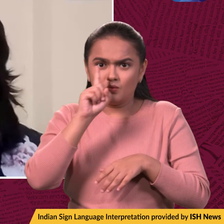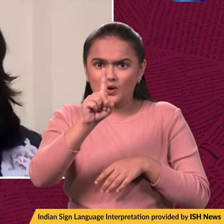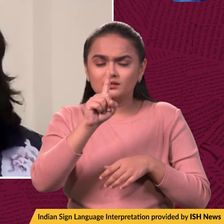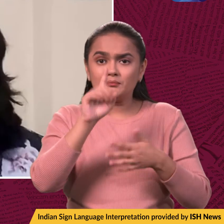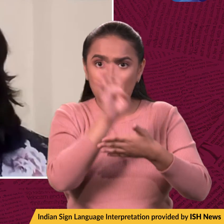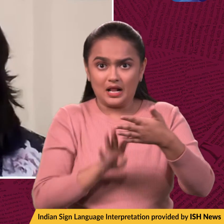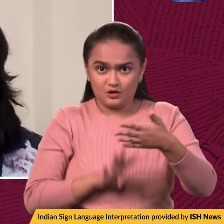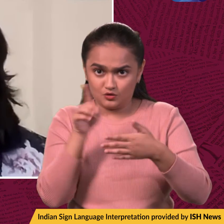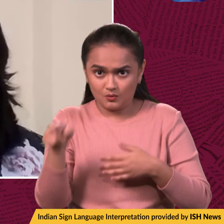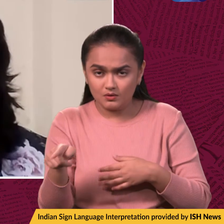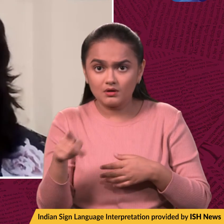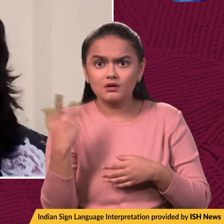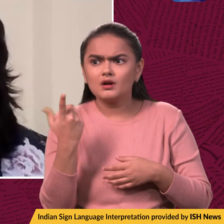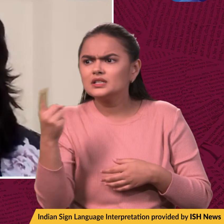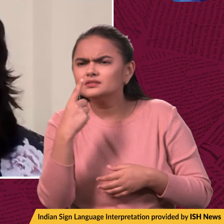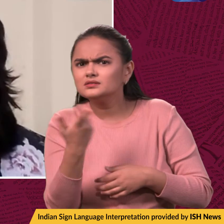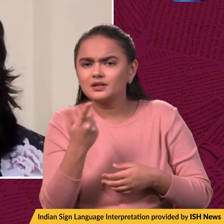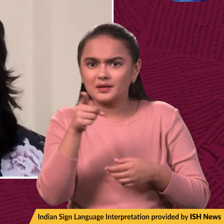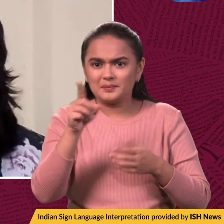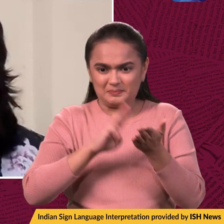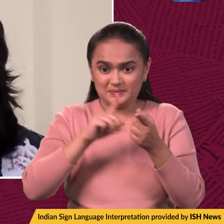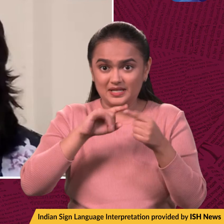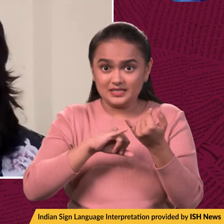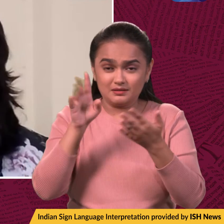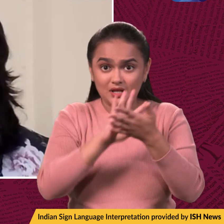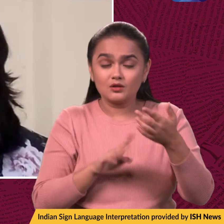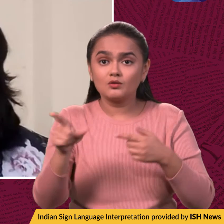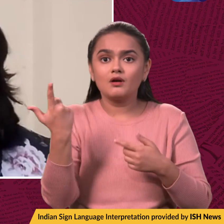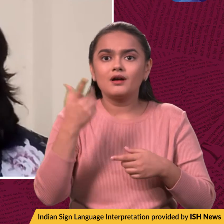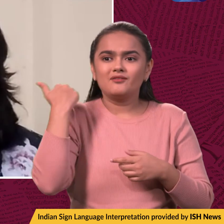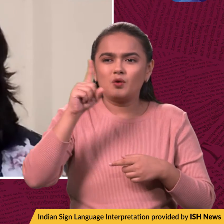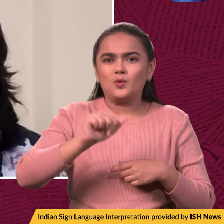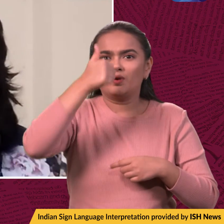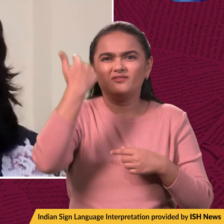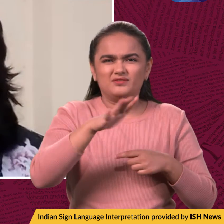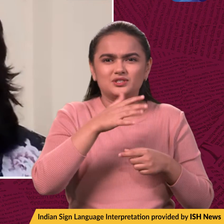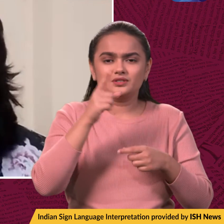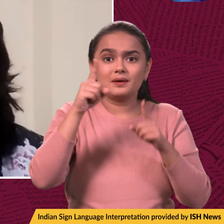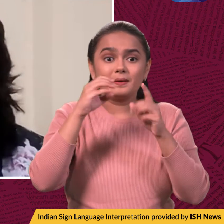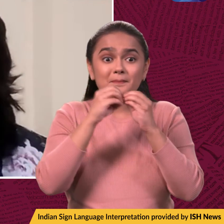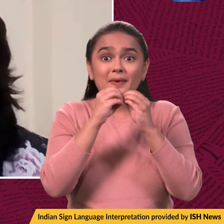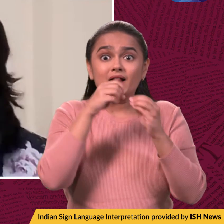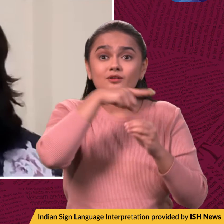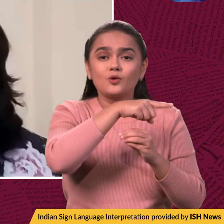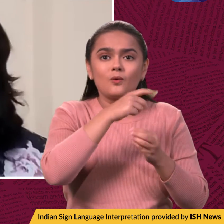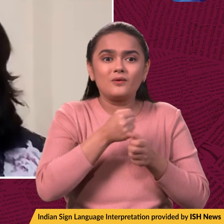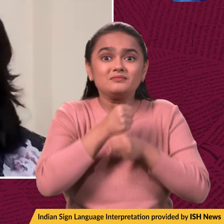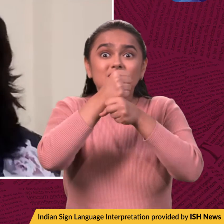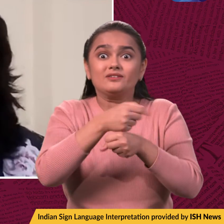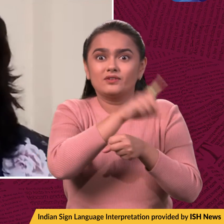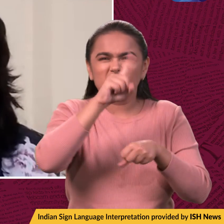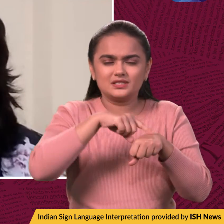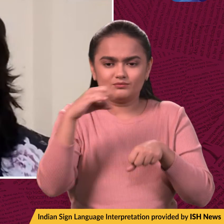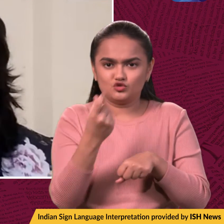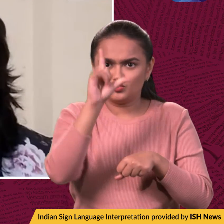d'Or for the 7th time. Now, Messi's Ballon d'Or win comes after he won Copa America for the first time in